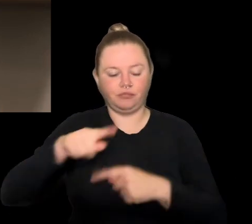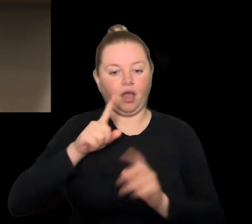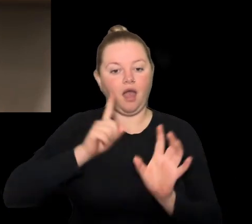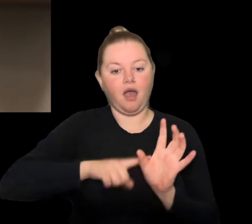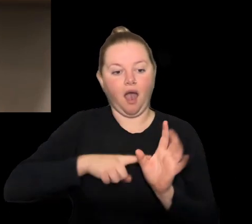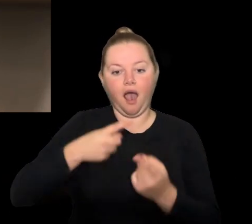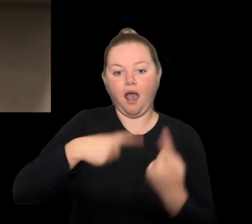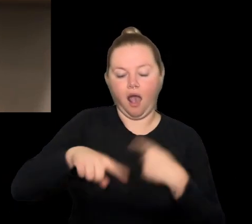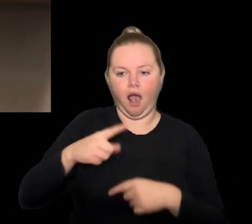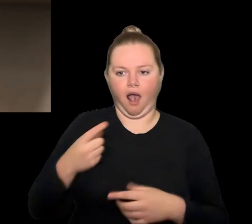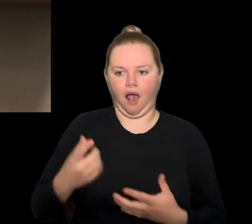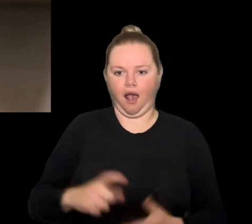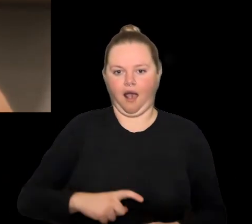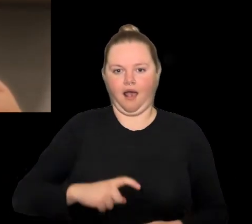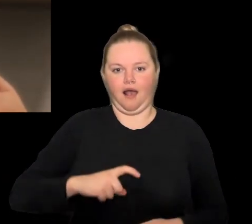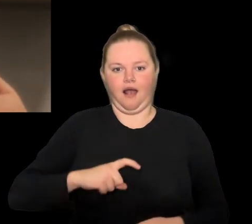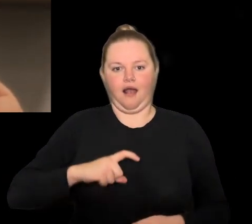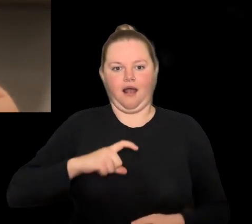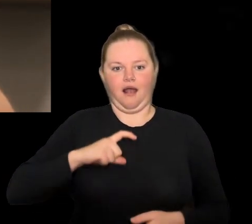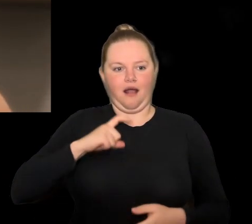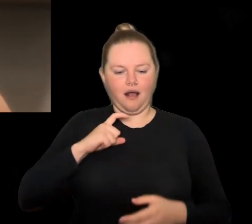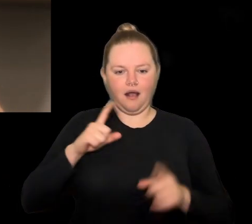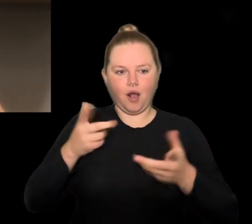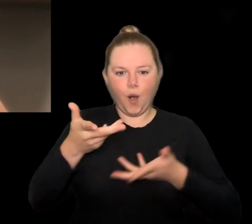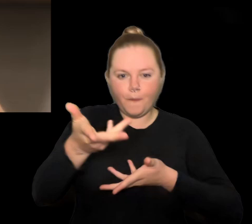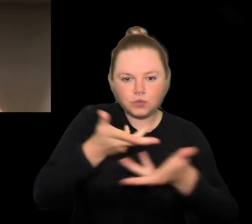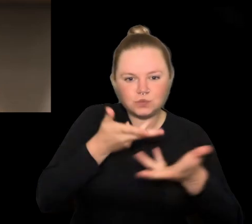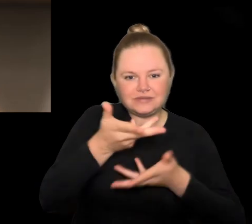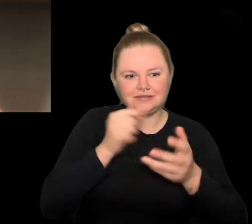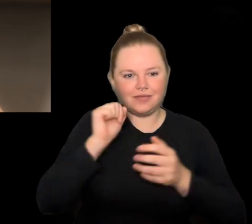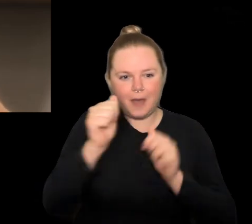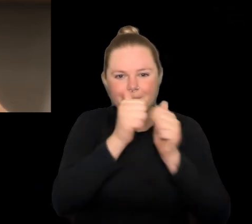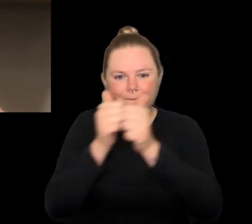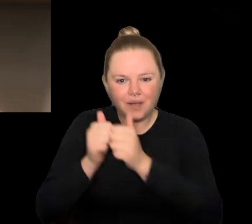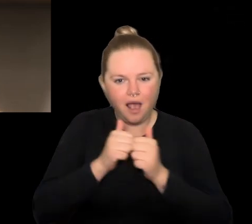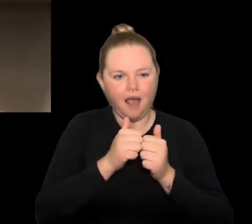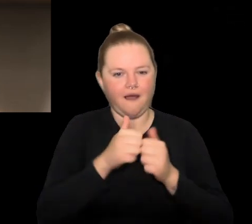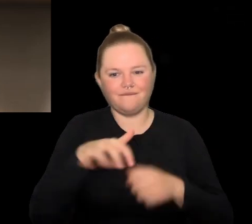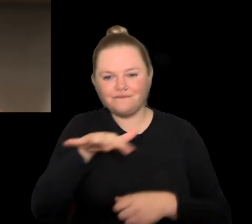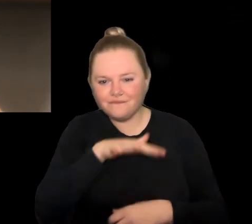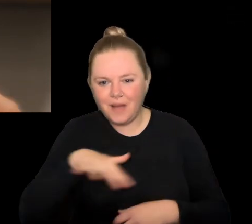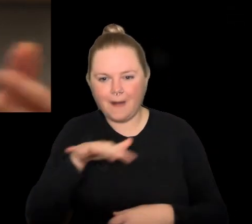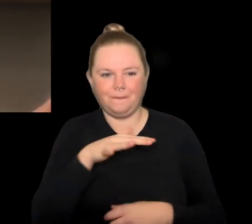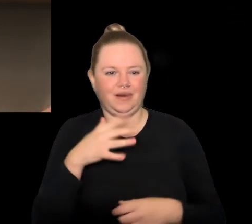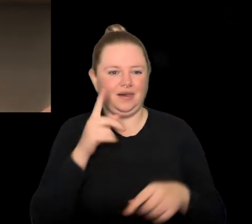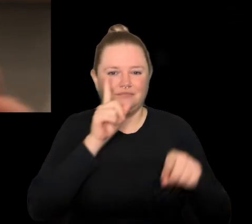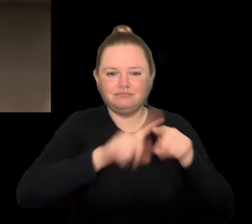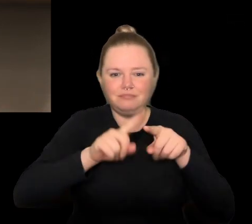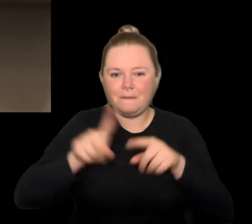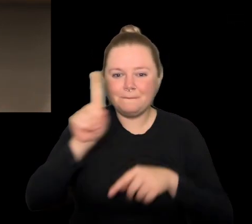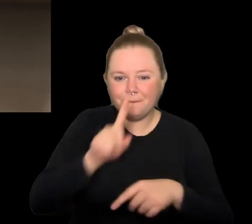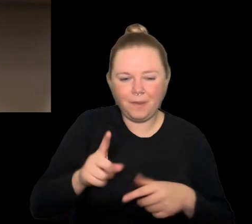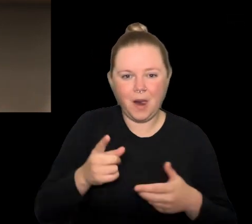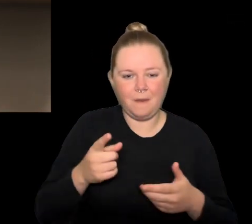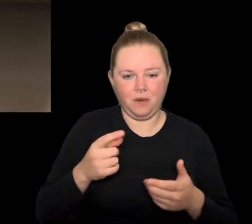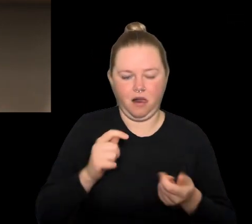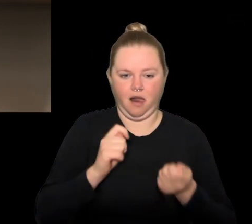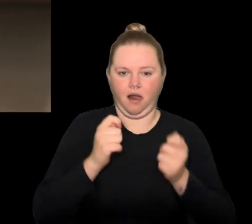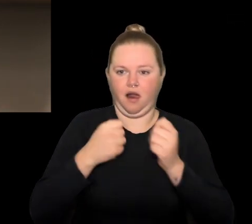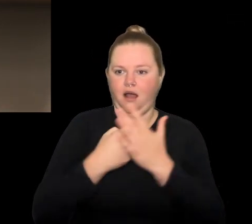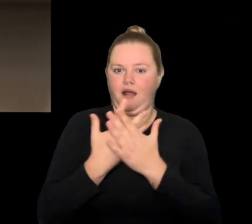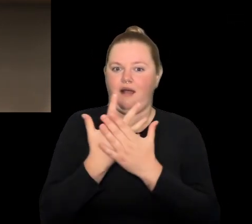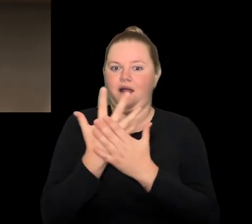gaining confidence, trying new things, communicating with their peers or with their family or with different people, and